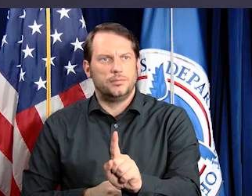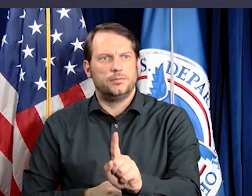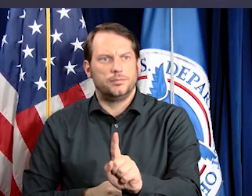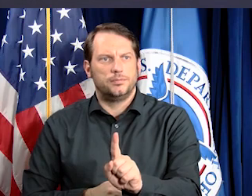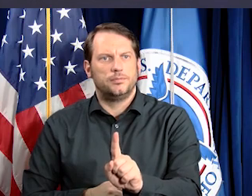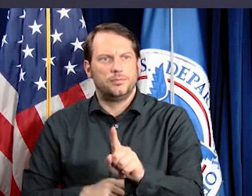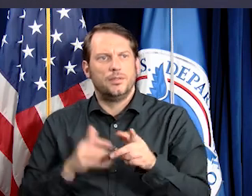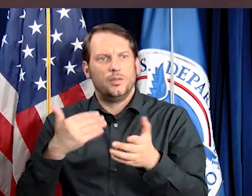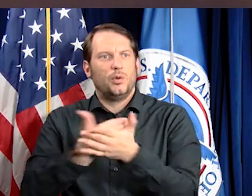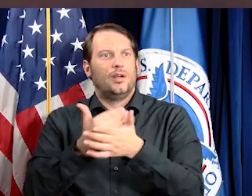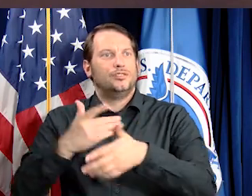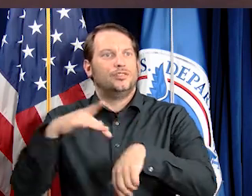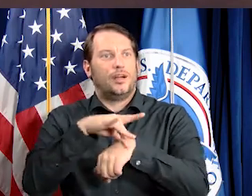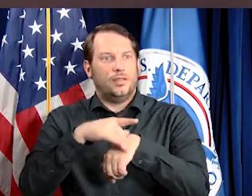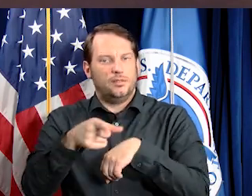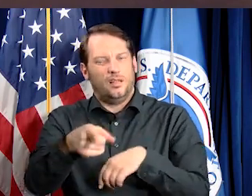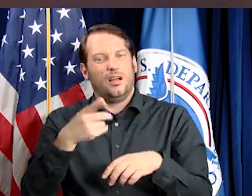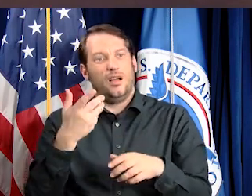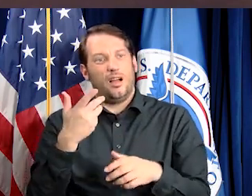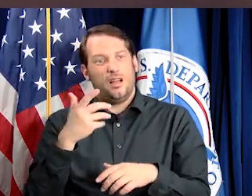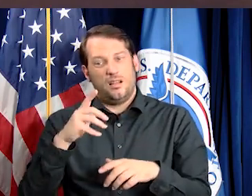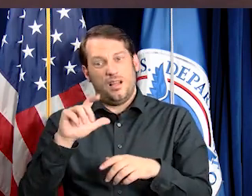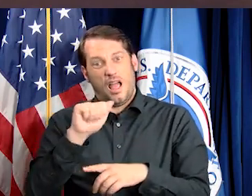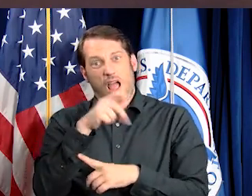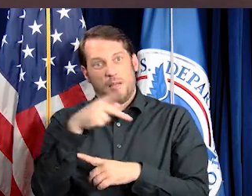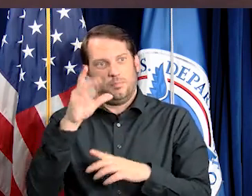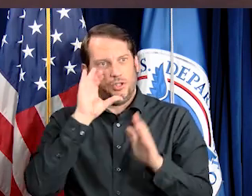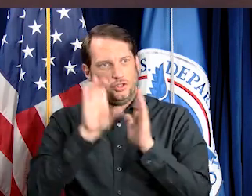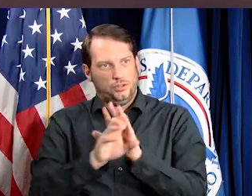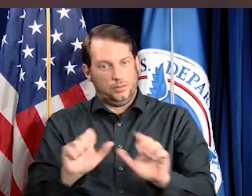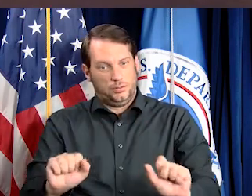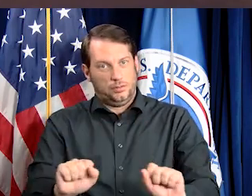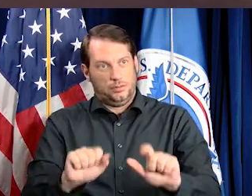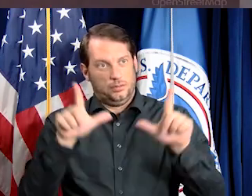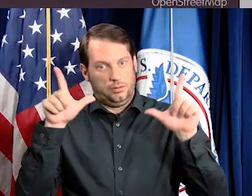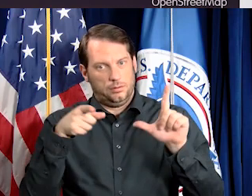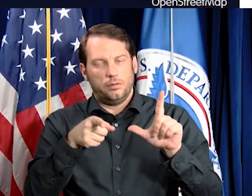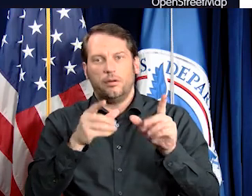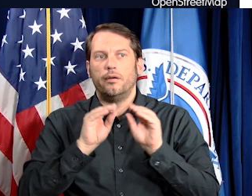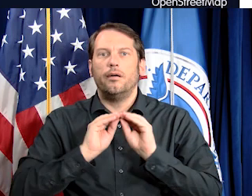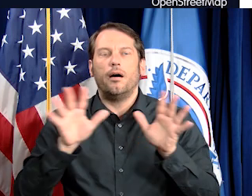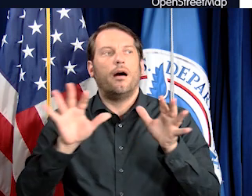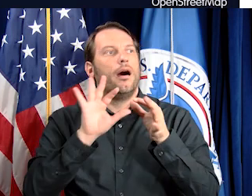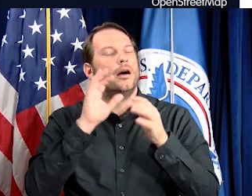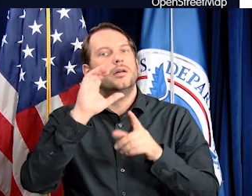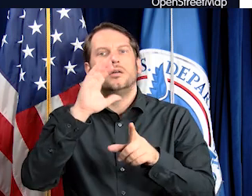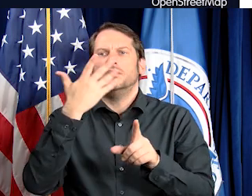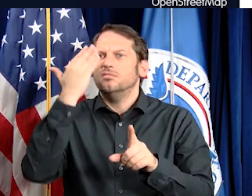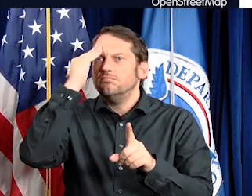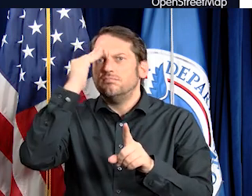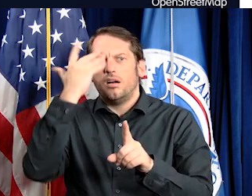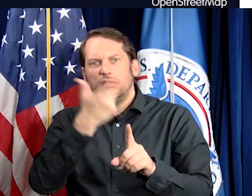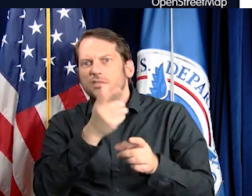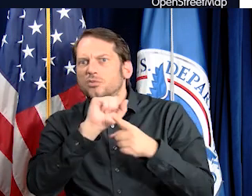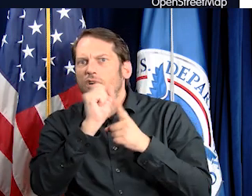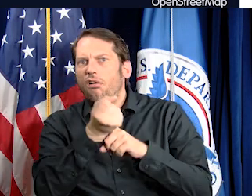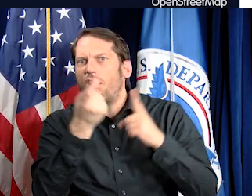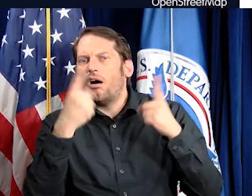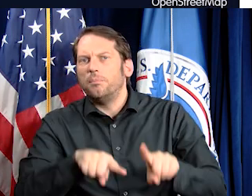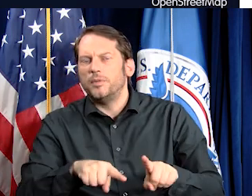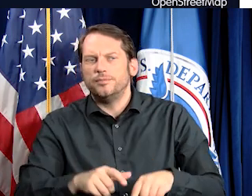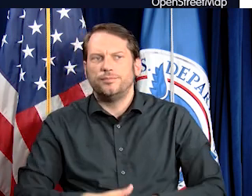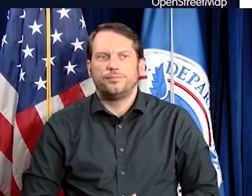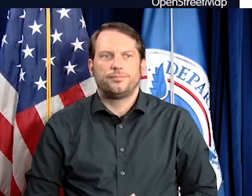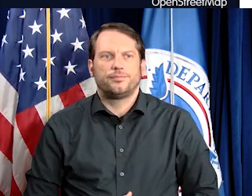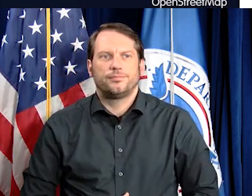operating picture of maps that really become important in providing that situational awareness. When January 2010 happened with the